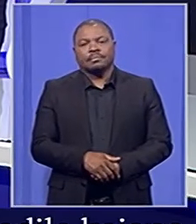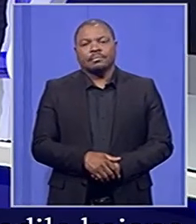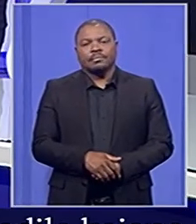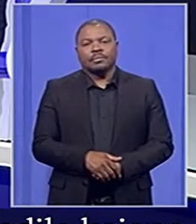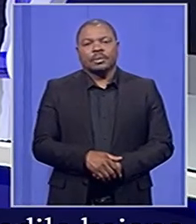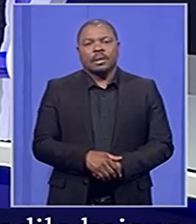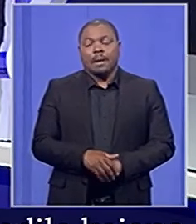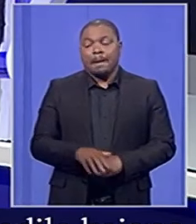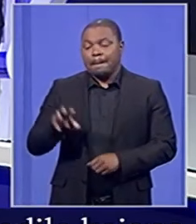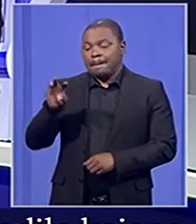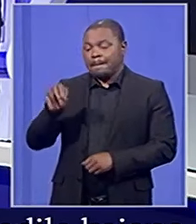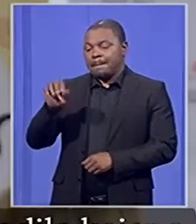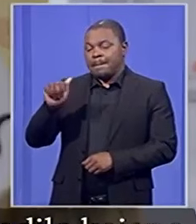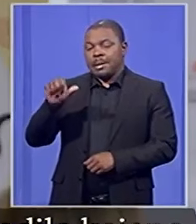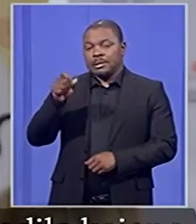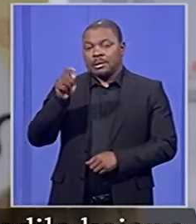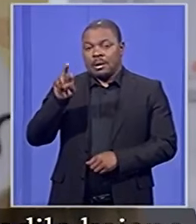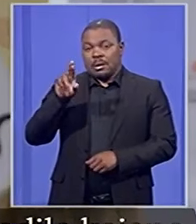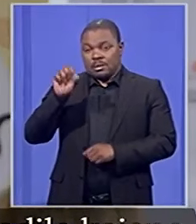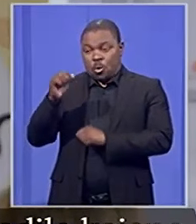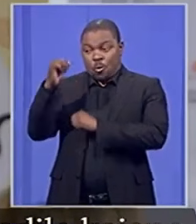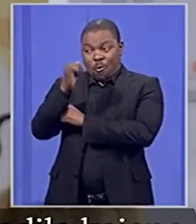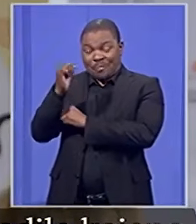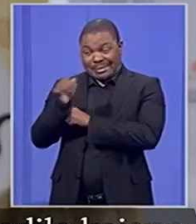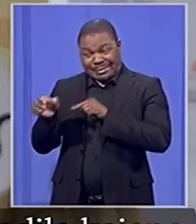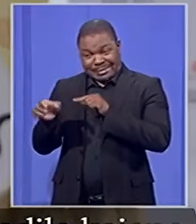Master's office is the office that it's a government